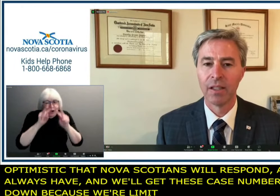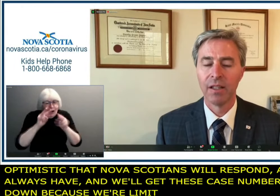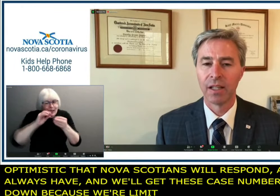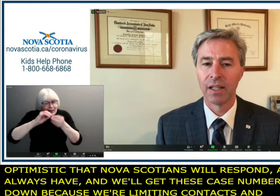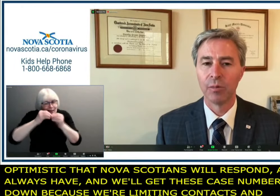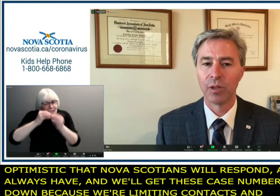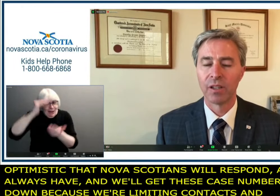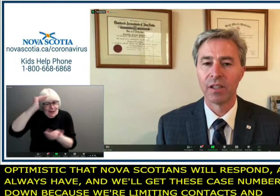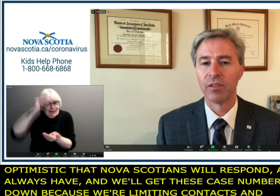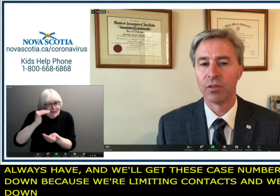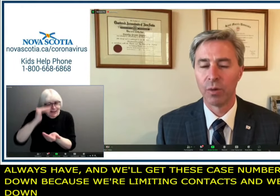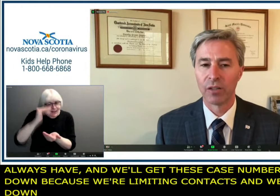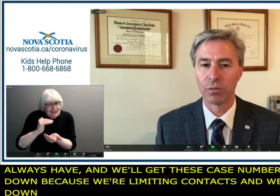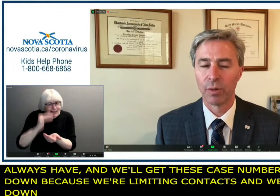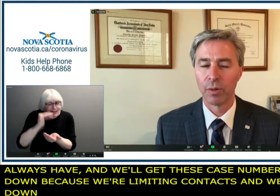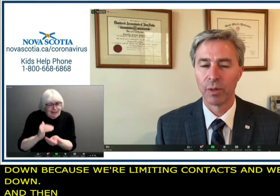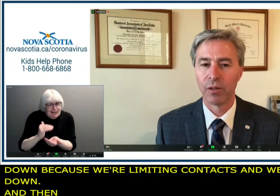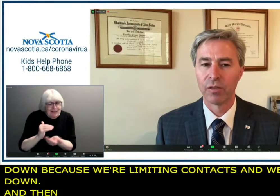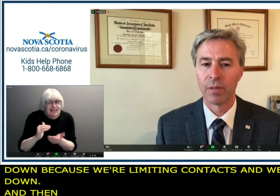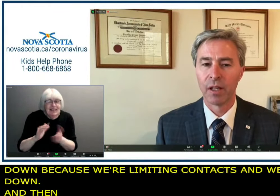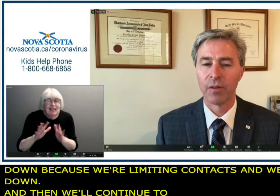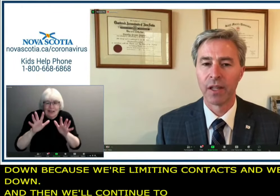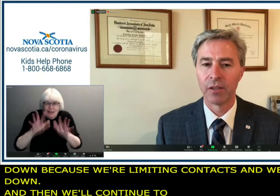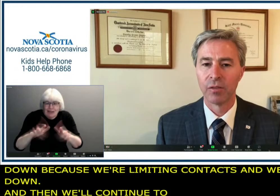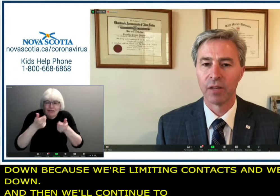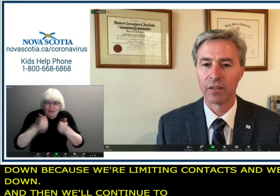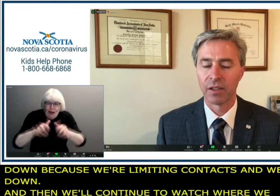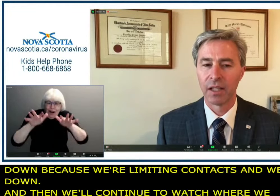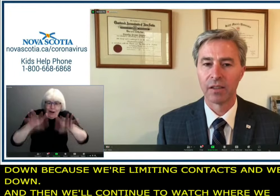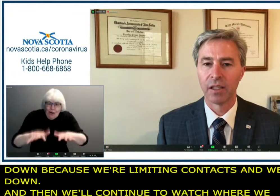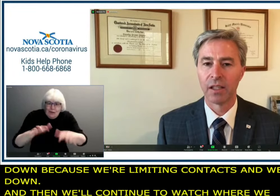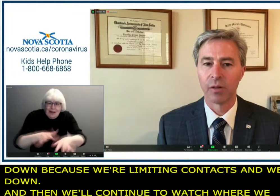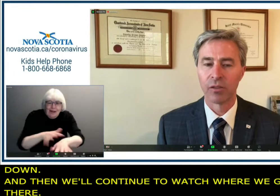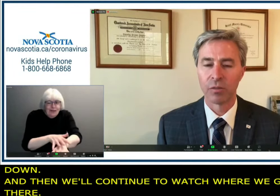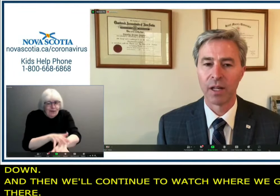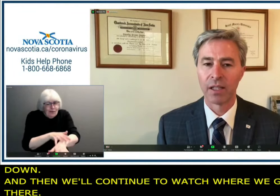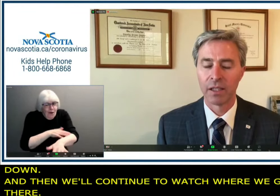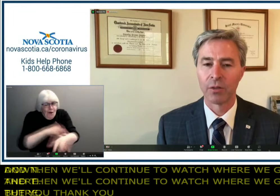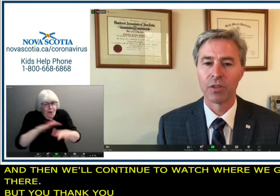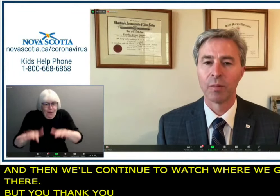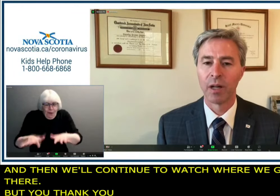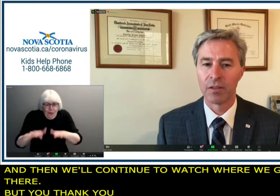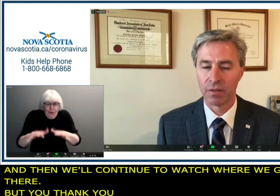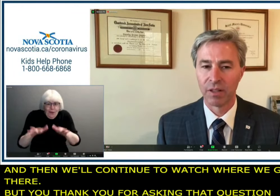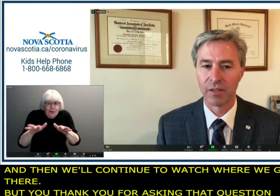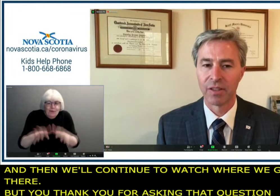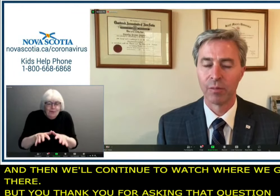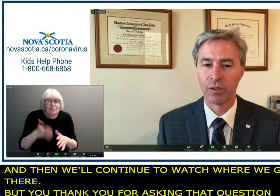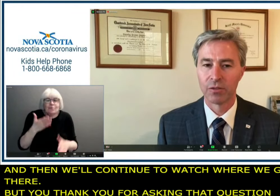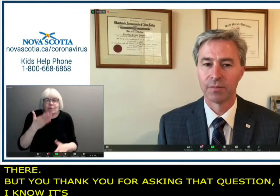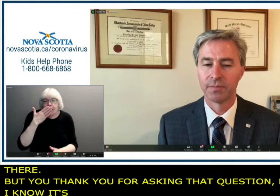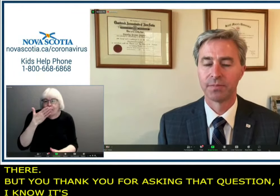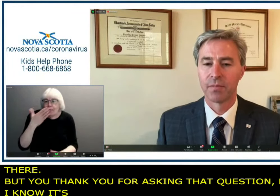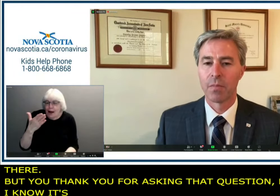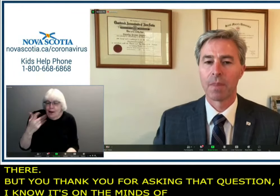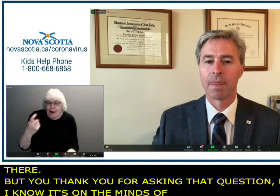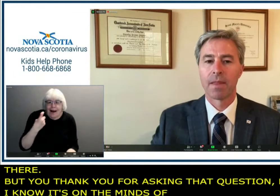down. And then we'll continue to watch where we go from there. But thank you for asking that question, Pat. I know it's on the minds of a lot of